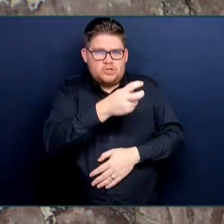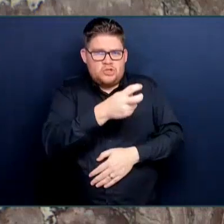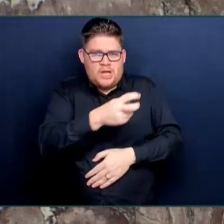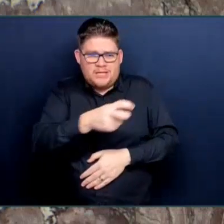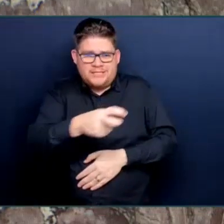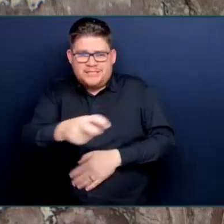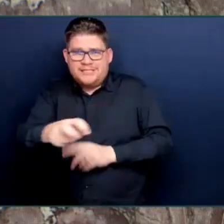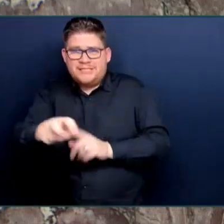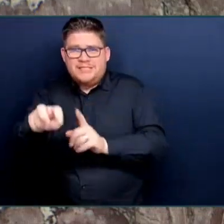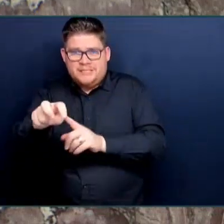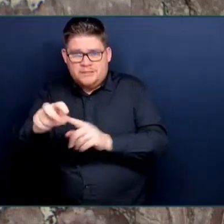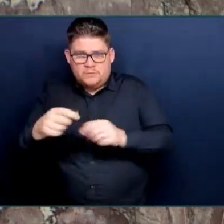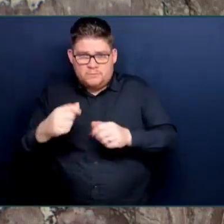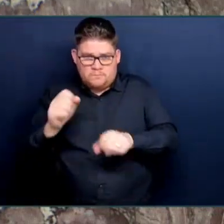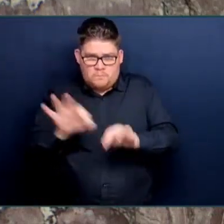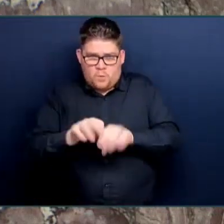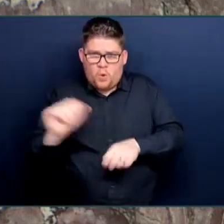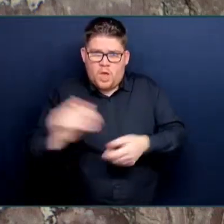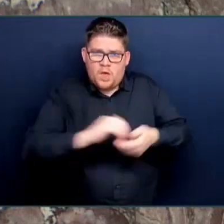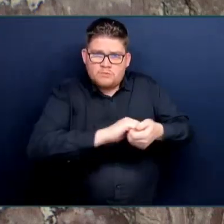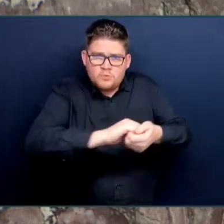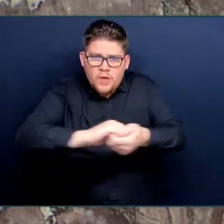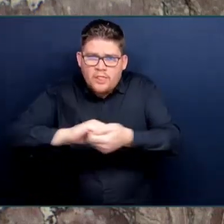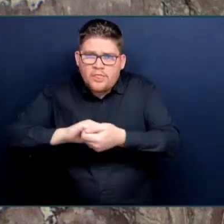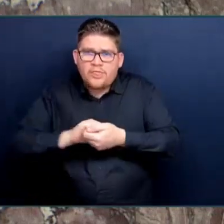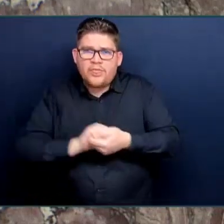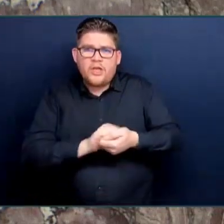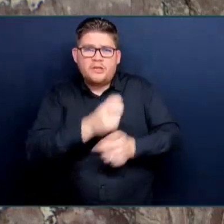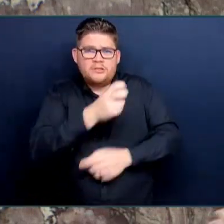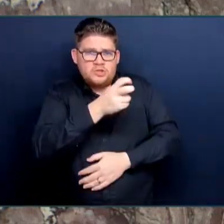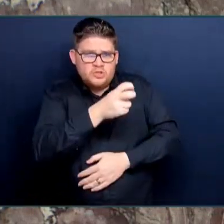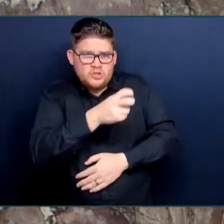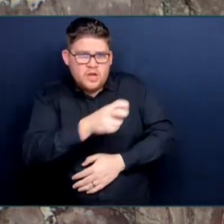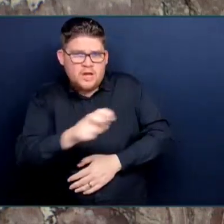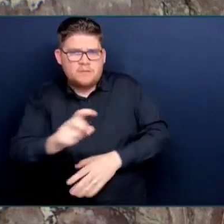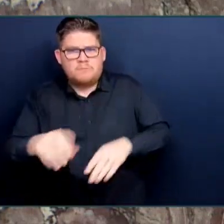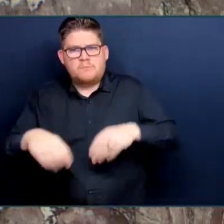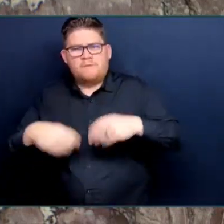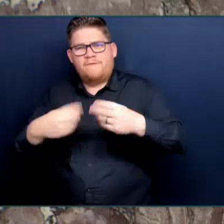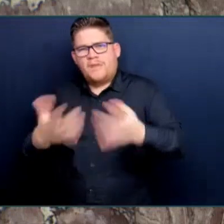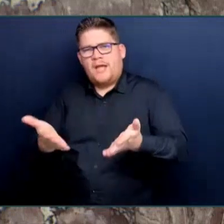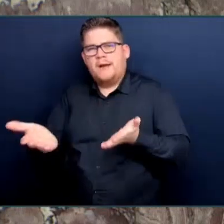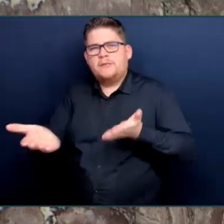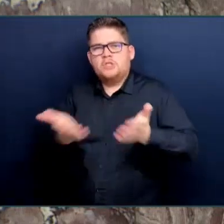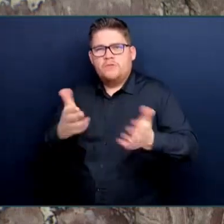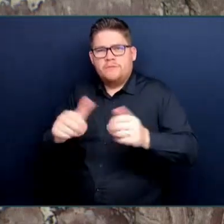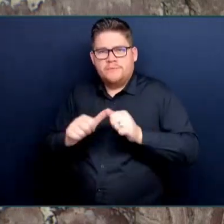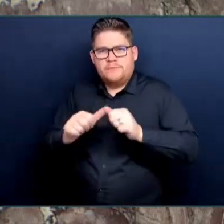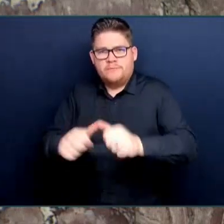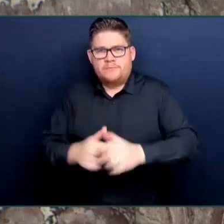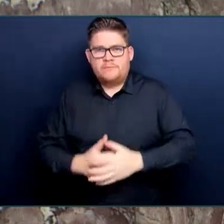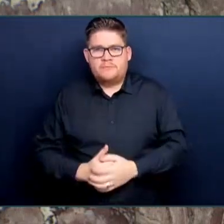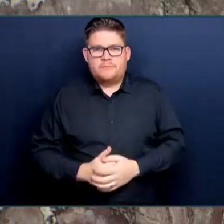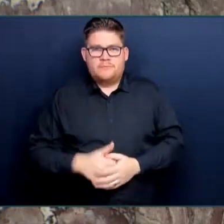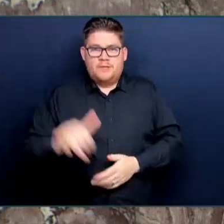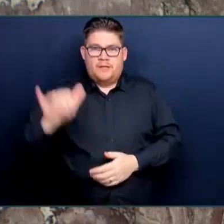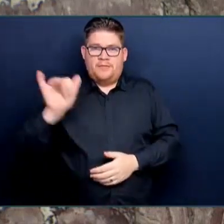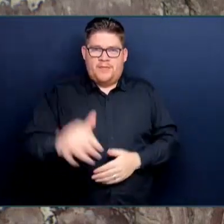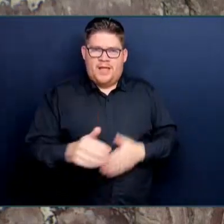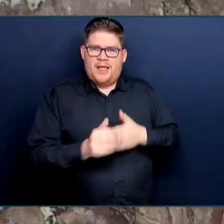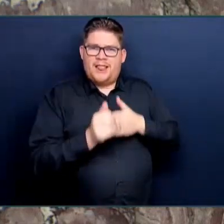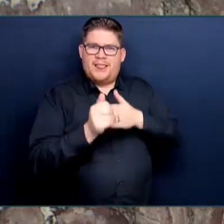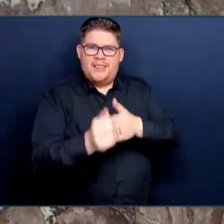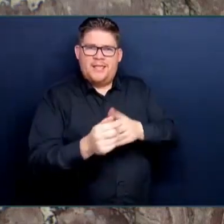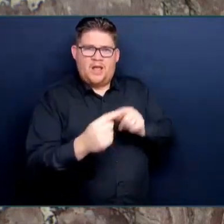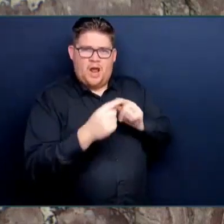fashion. So there's a smooth transition, which is something that the Leader of the Opposition said he wanted, Honourable Speaker, when he spoke to